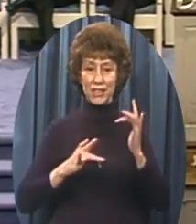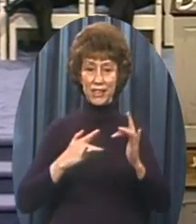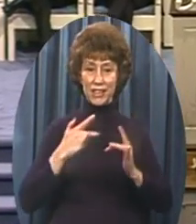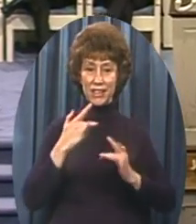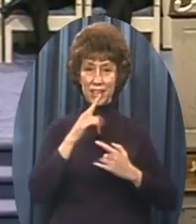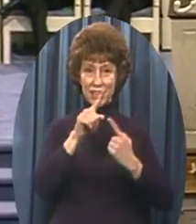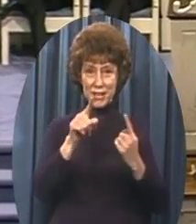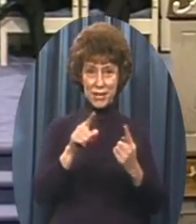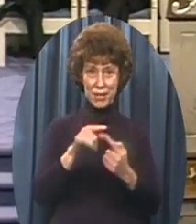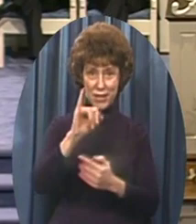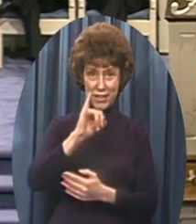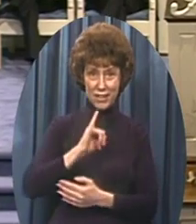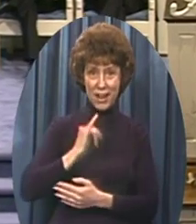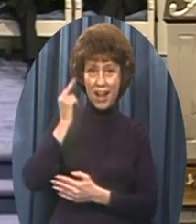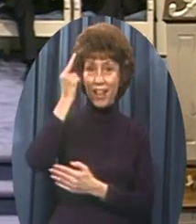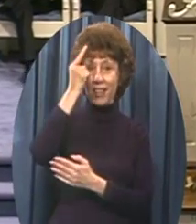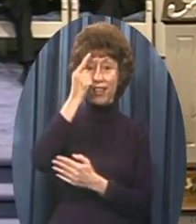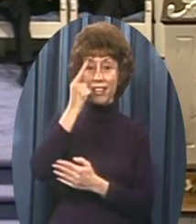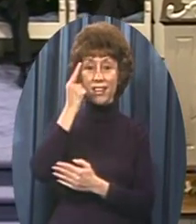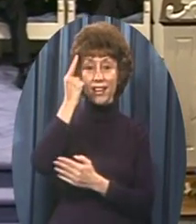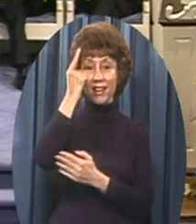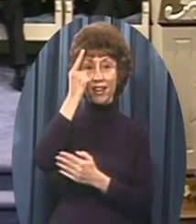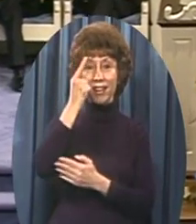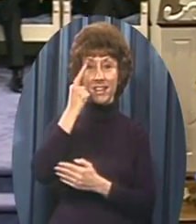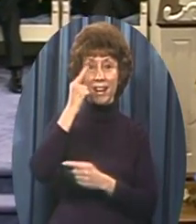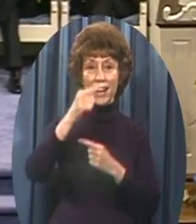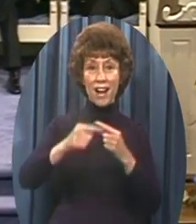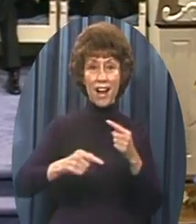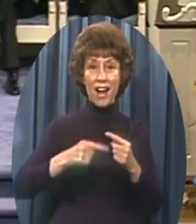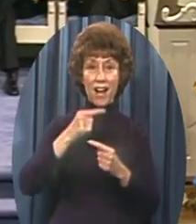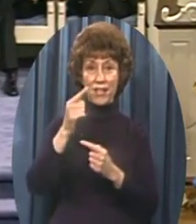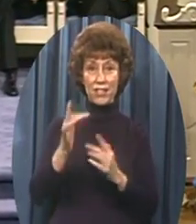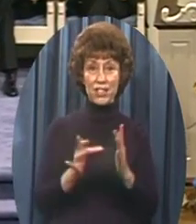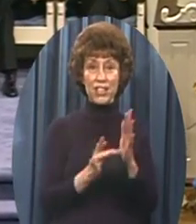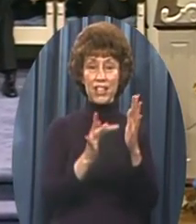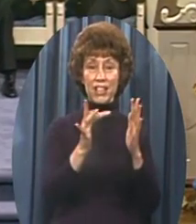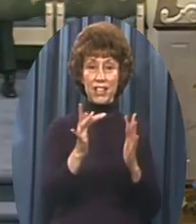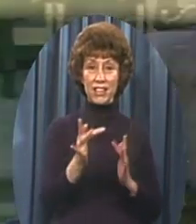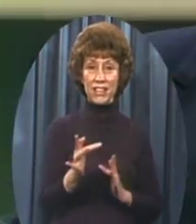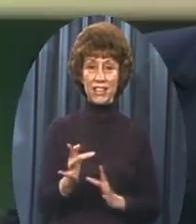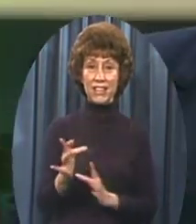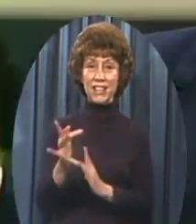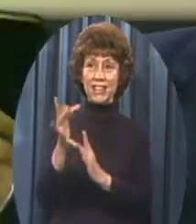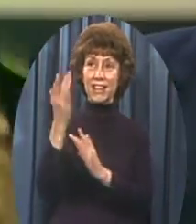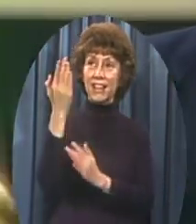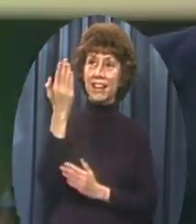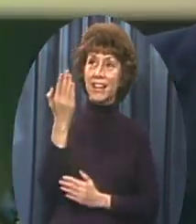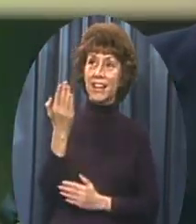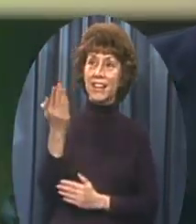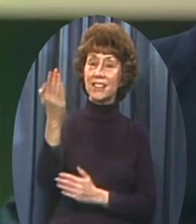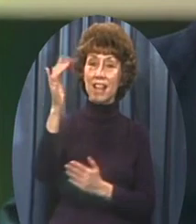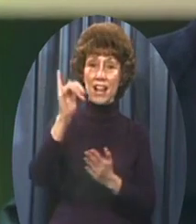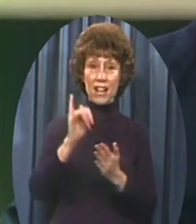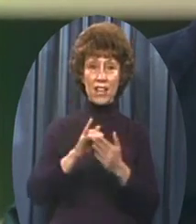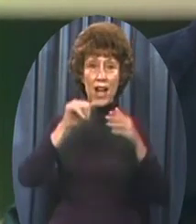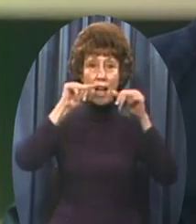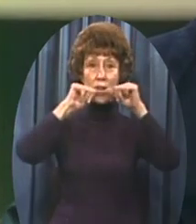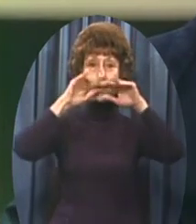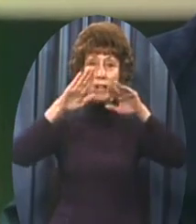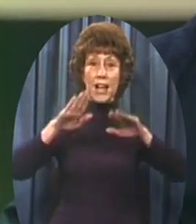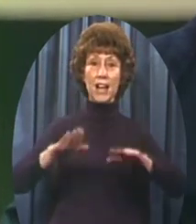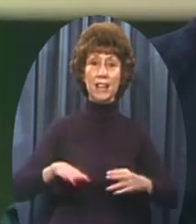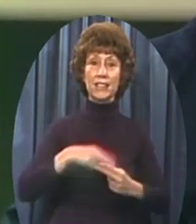stirred whenever I think of Jesus, that blessed